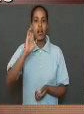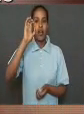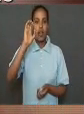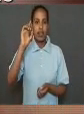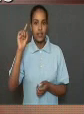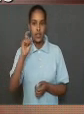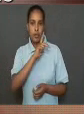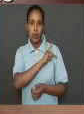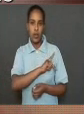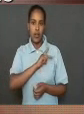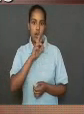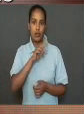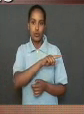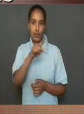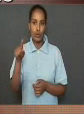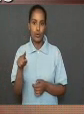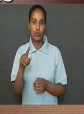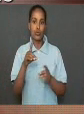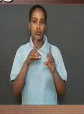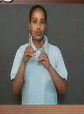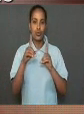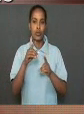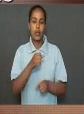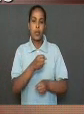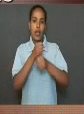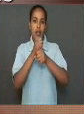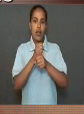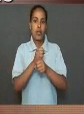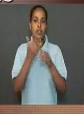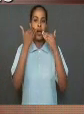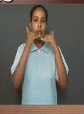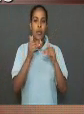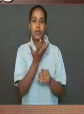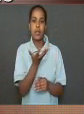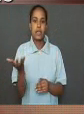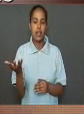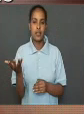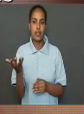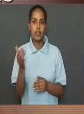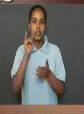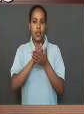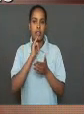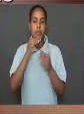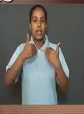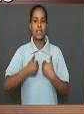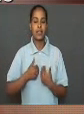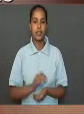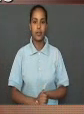Extensive properties are those that do depend on the amount of substance that is